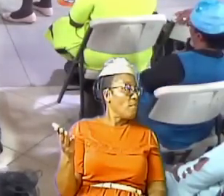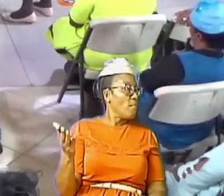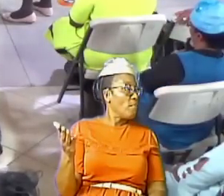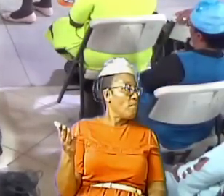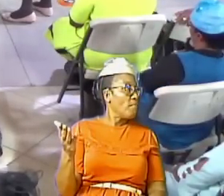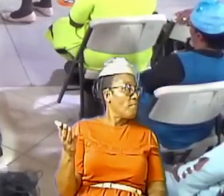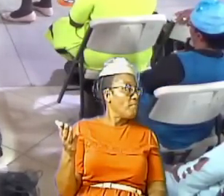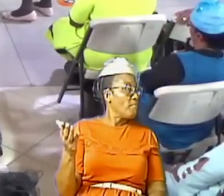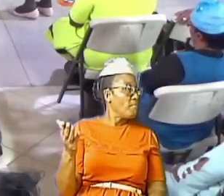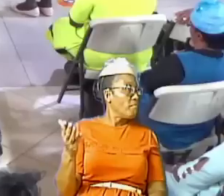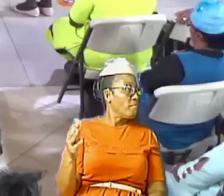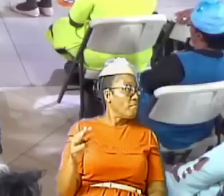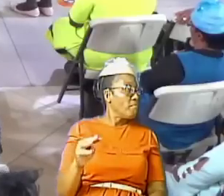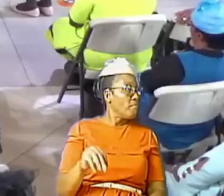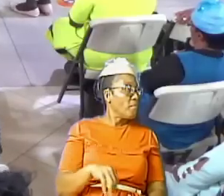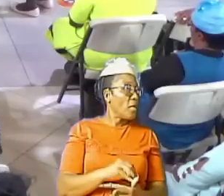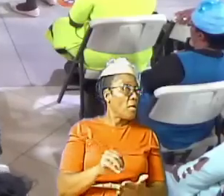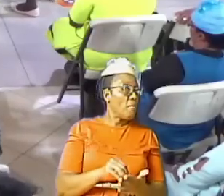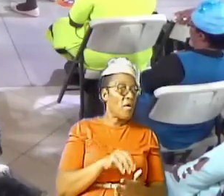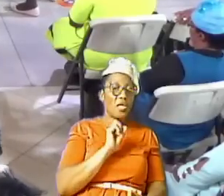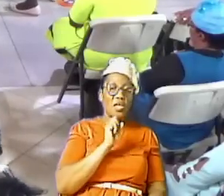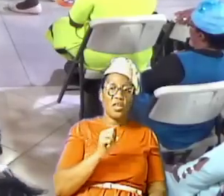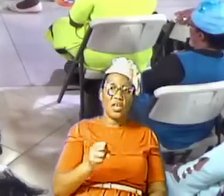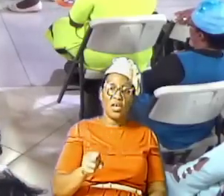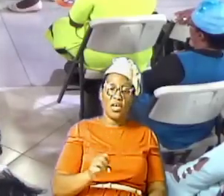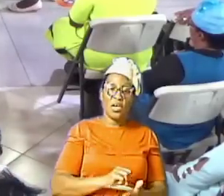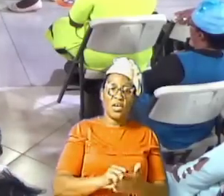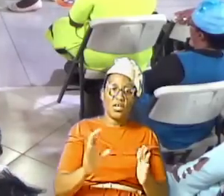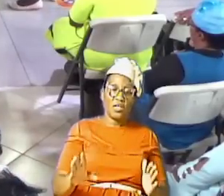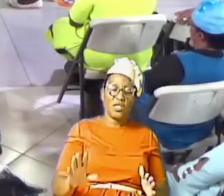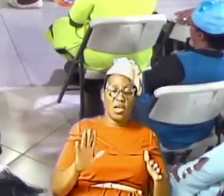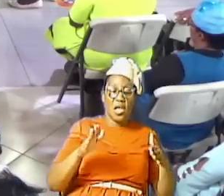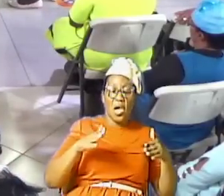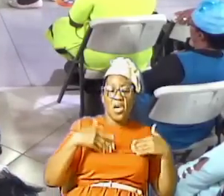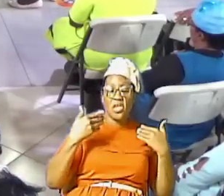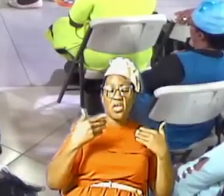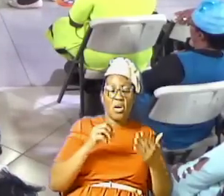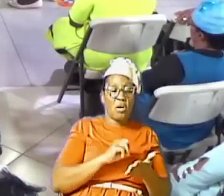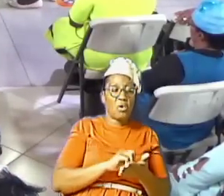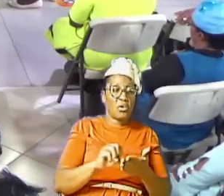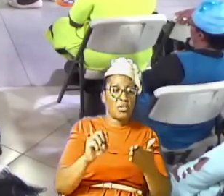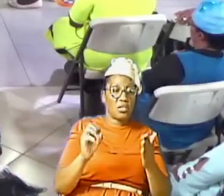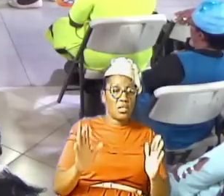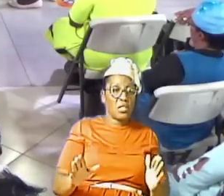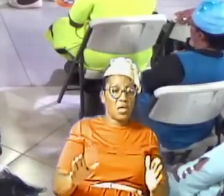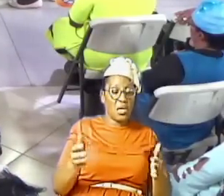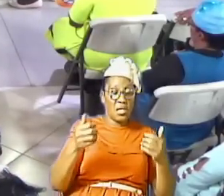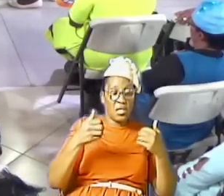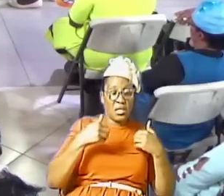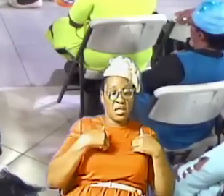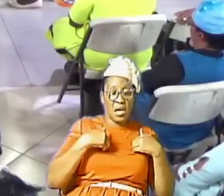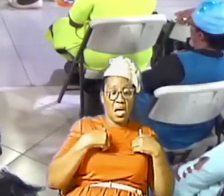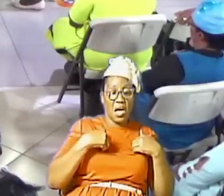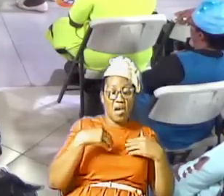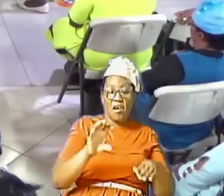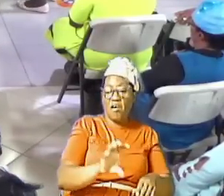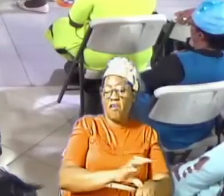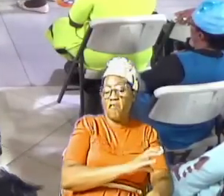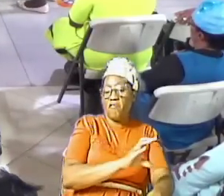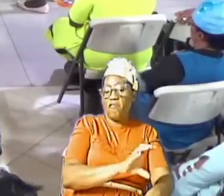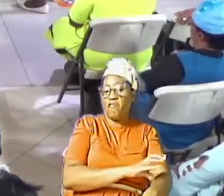A mid-age saint and a young saint. His